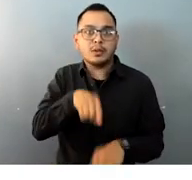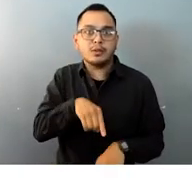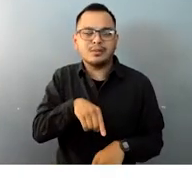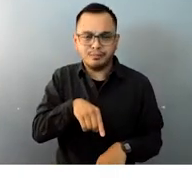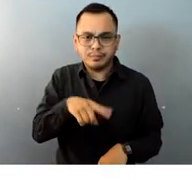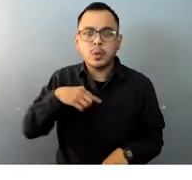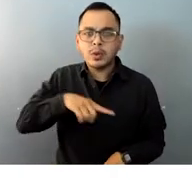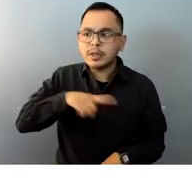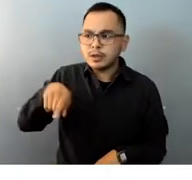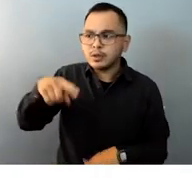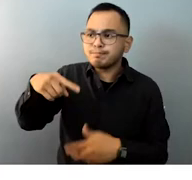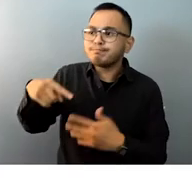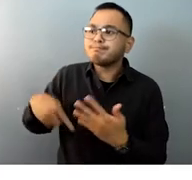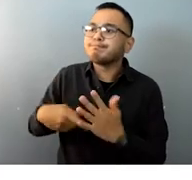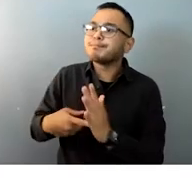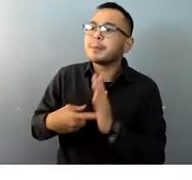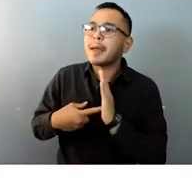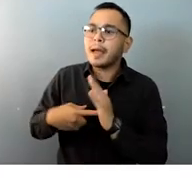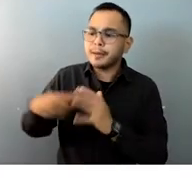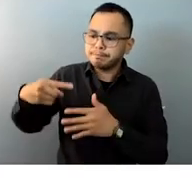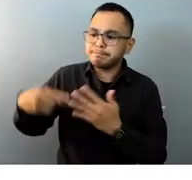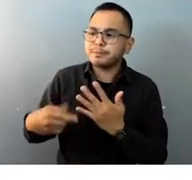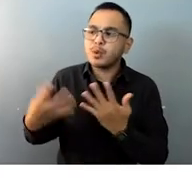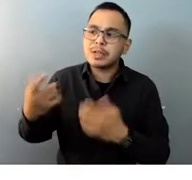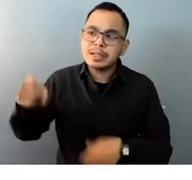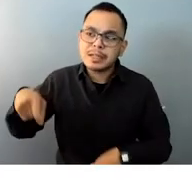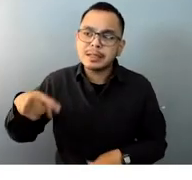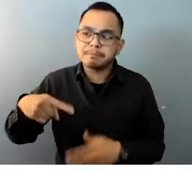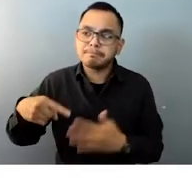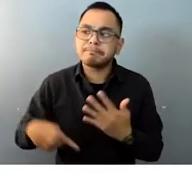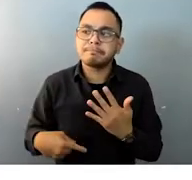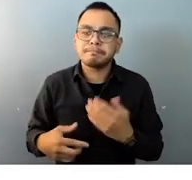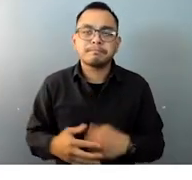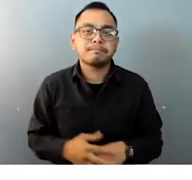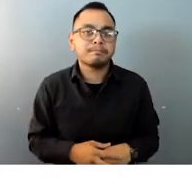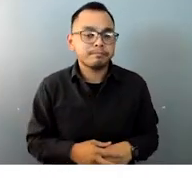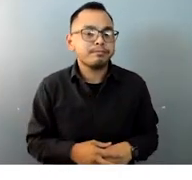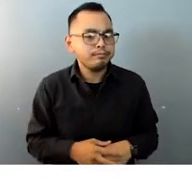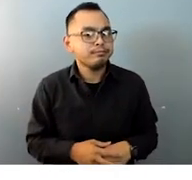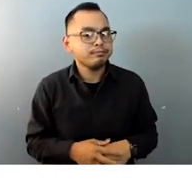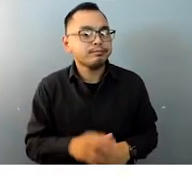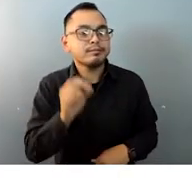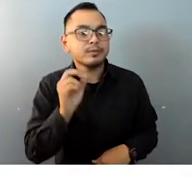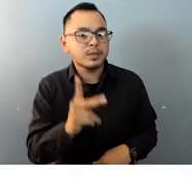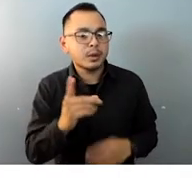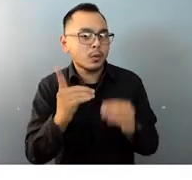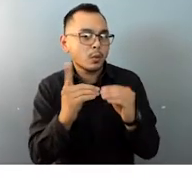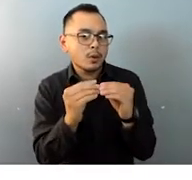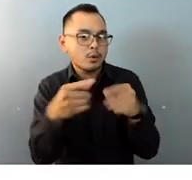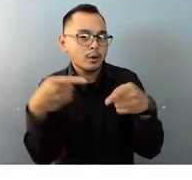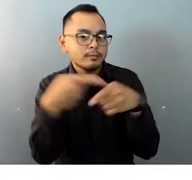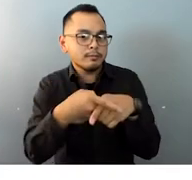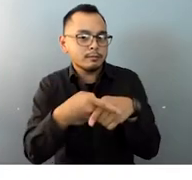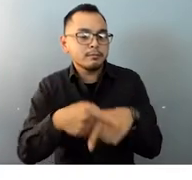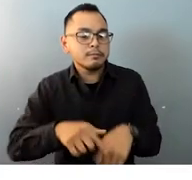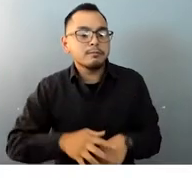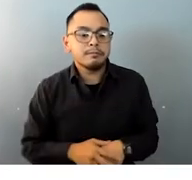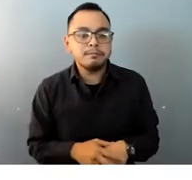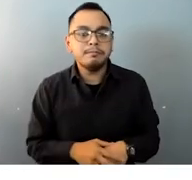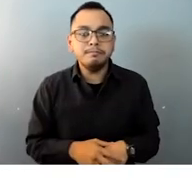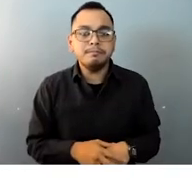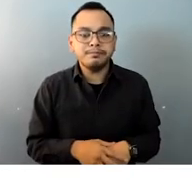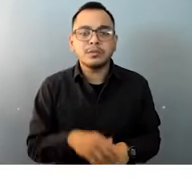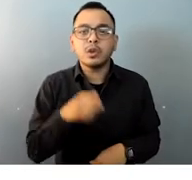an answer. So I think it's up to us to tell them this is what we want and this is what we need. Song, let me pull you in on one